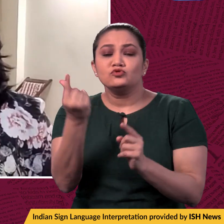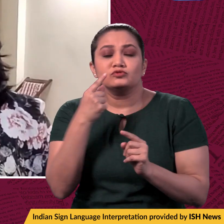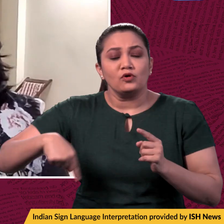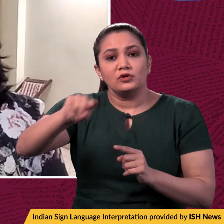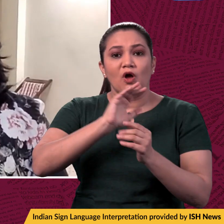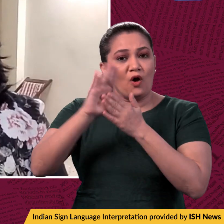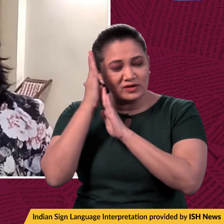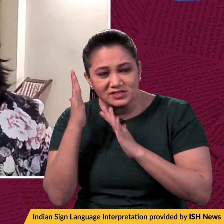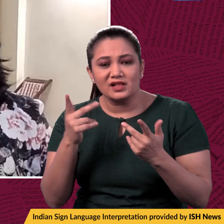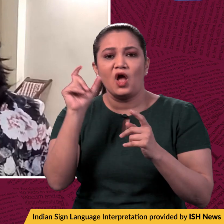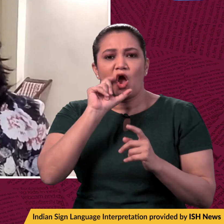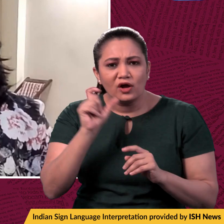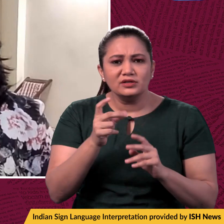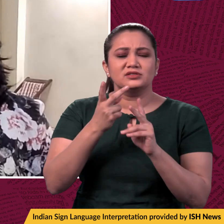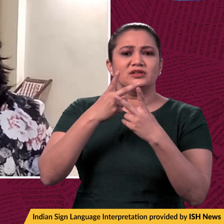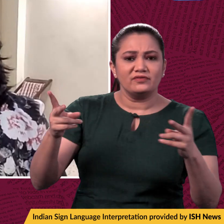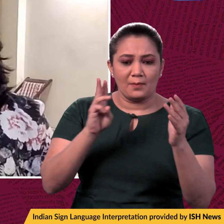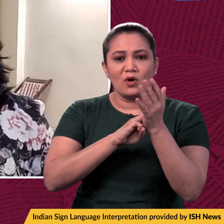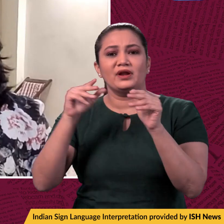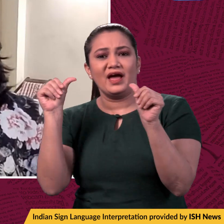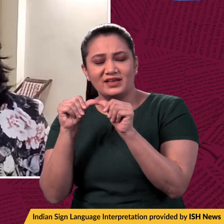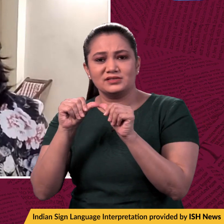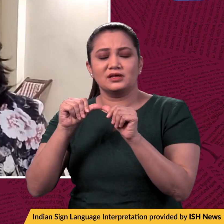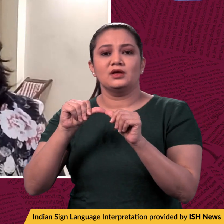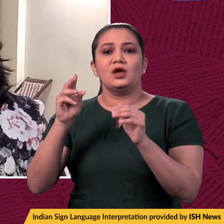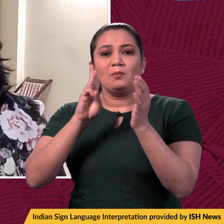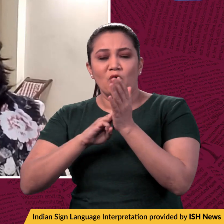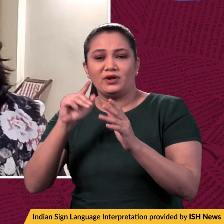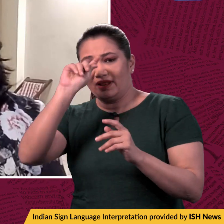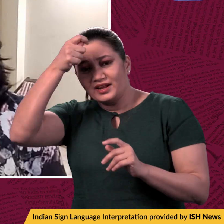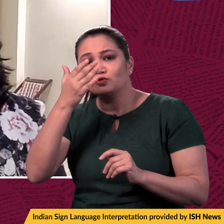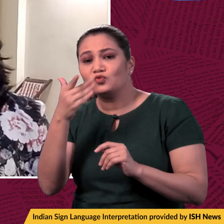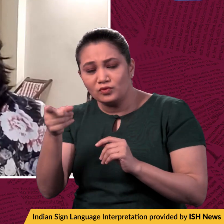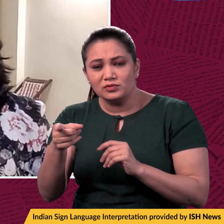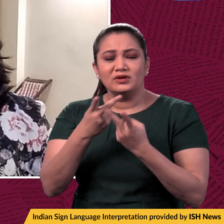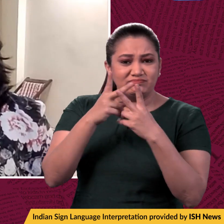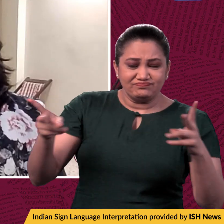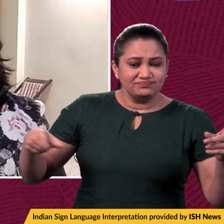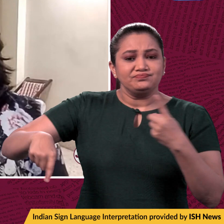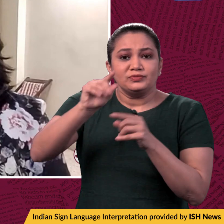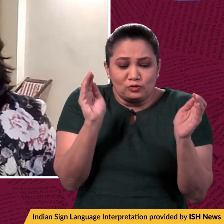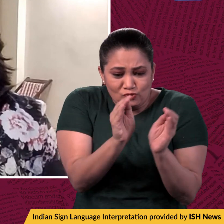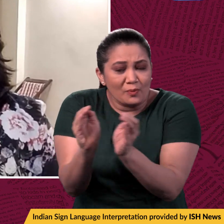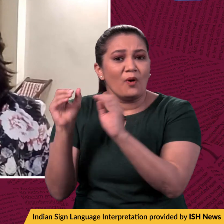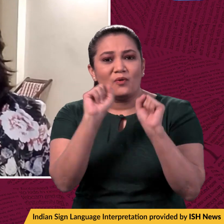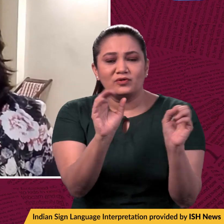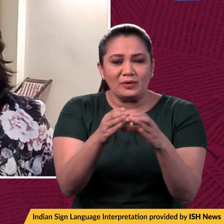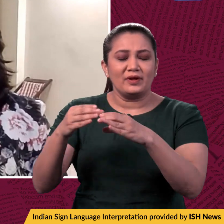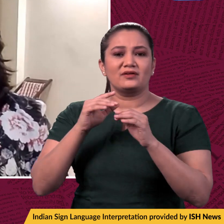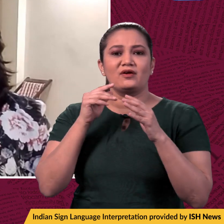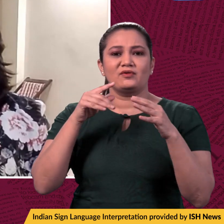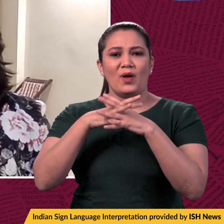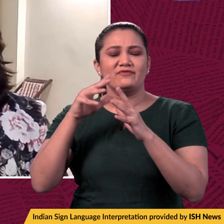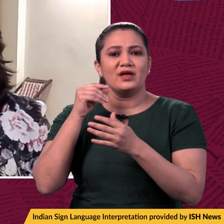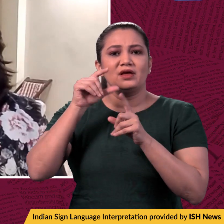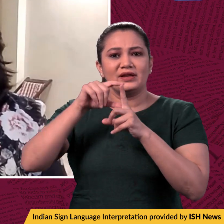applicable to residential schools, colleges, Maulana Azad Model English Medium schools coming under the Minority